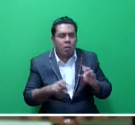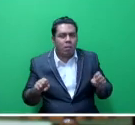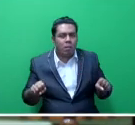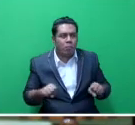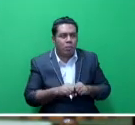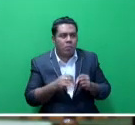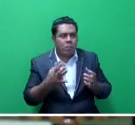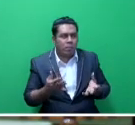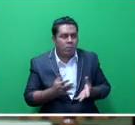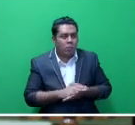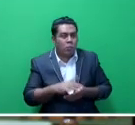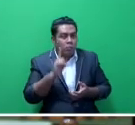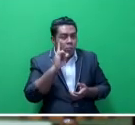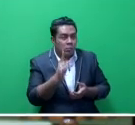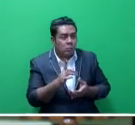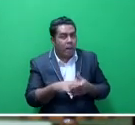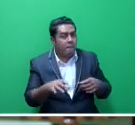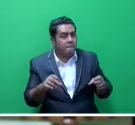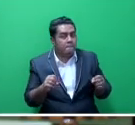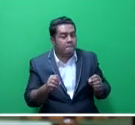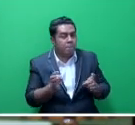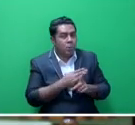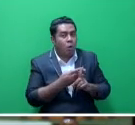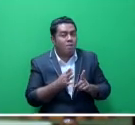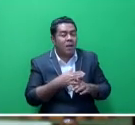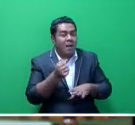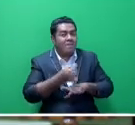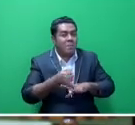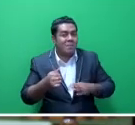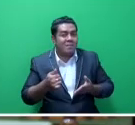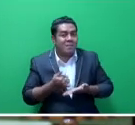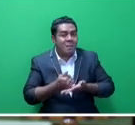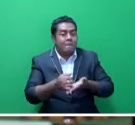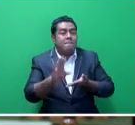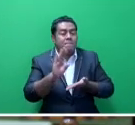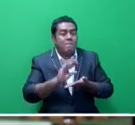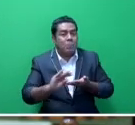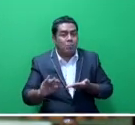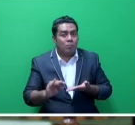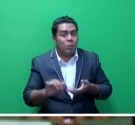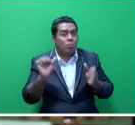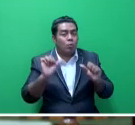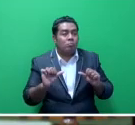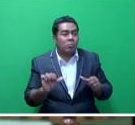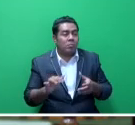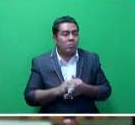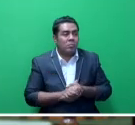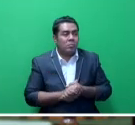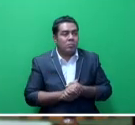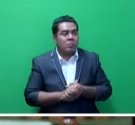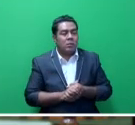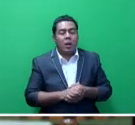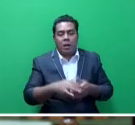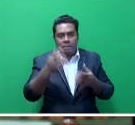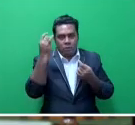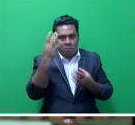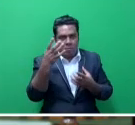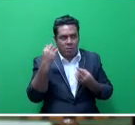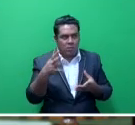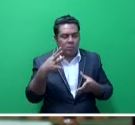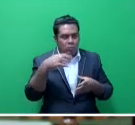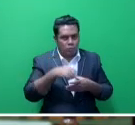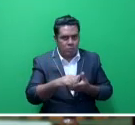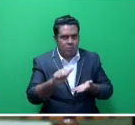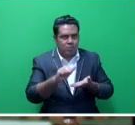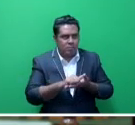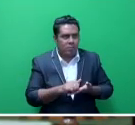just as we know to expect abusive government assistance program. To protect against fraud, An individual's biometric information of a person will be captured